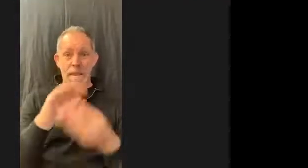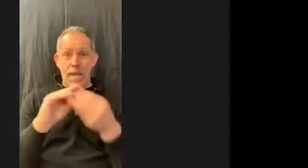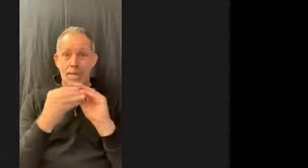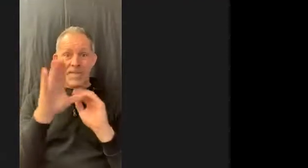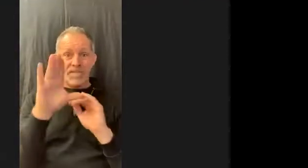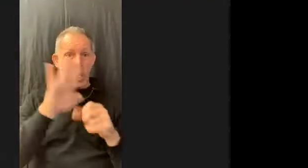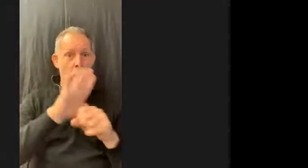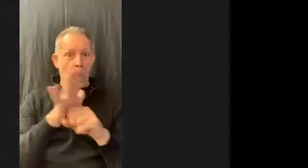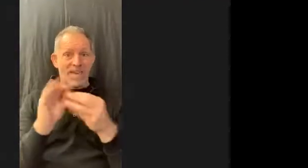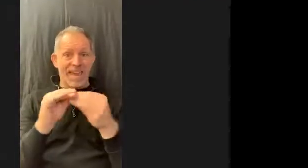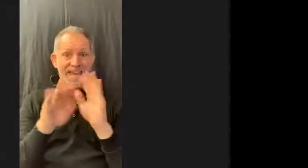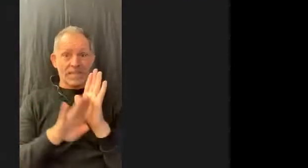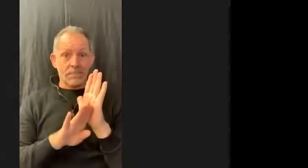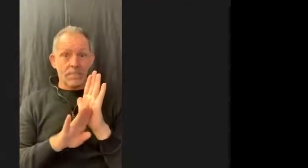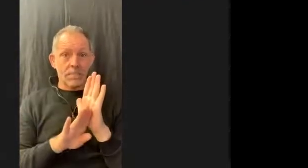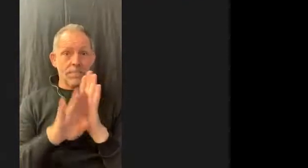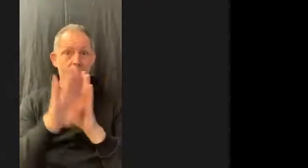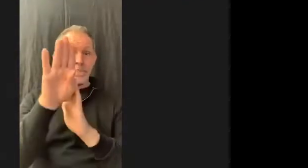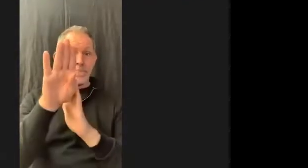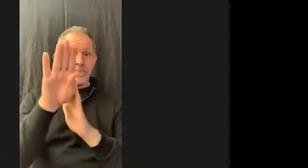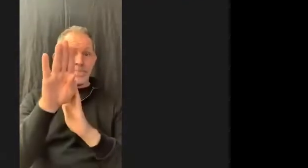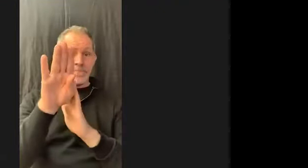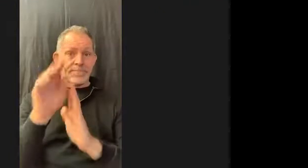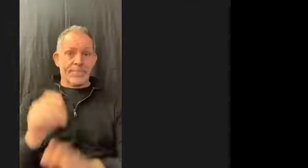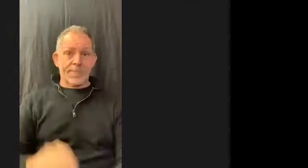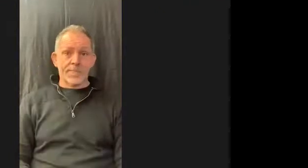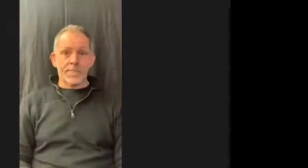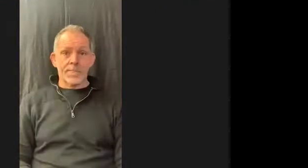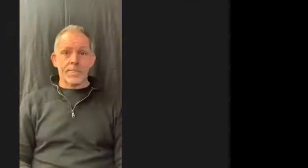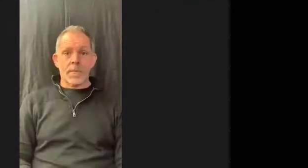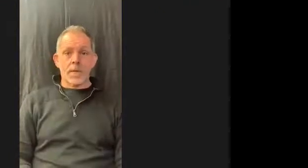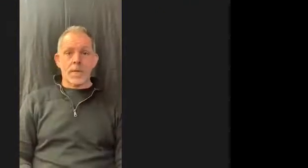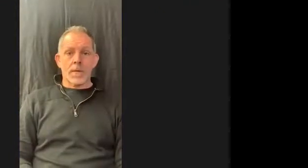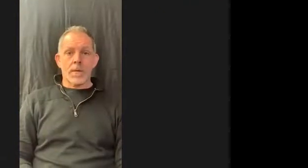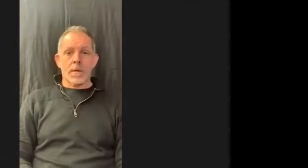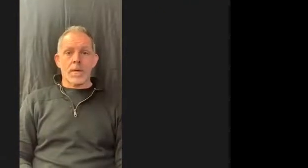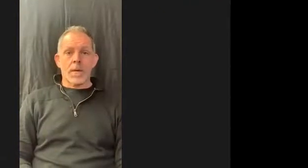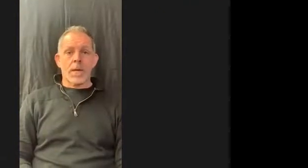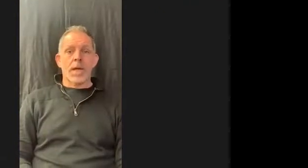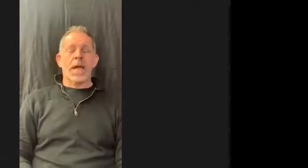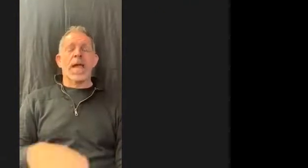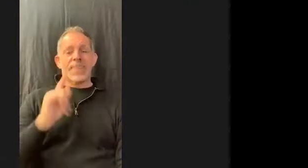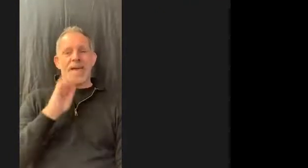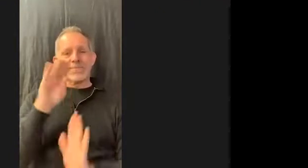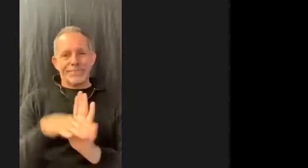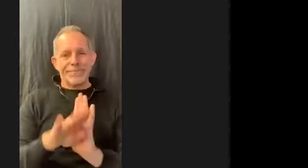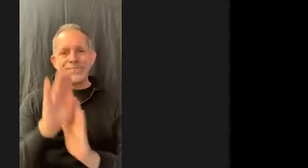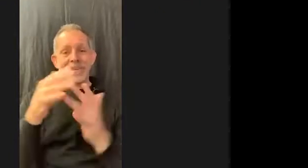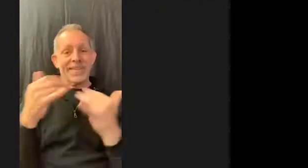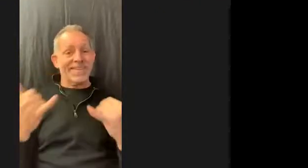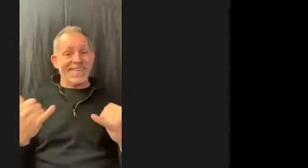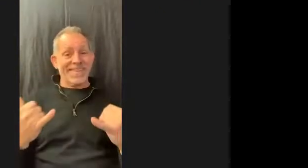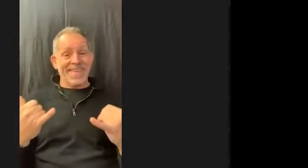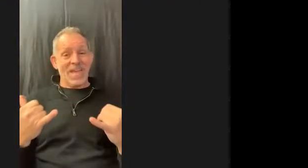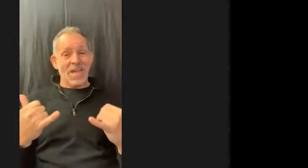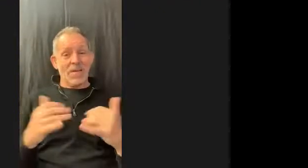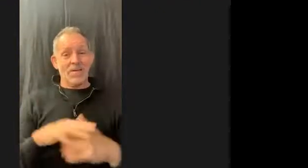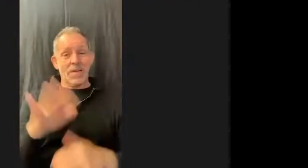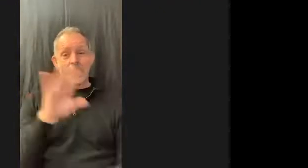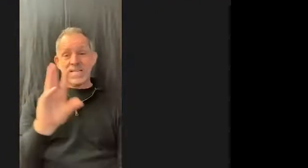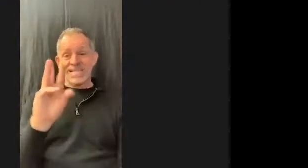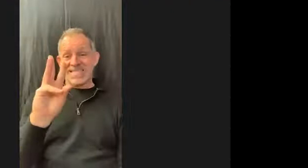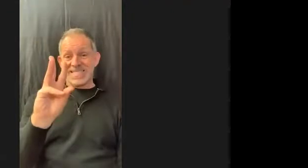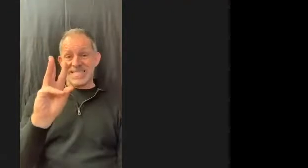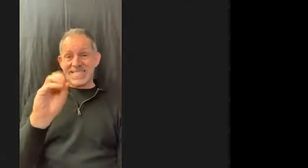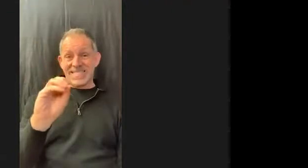of stalled out where it's at now, with about 60% or so of 12 to 17-year-olds